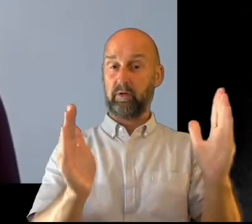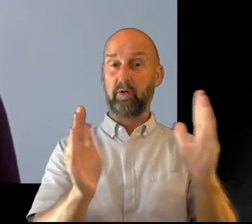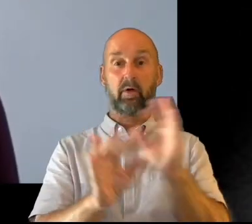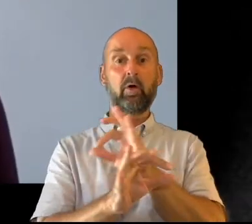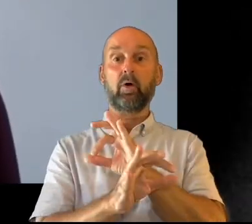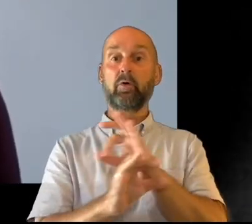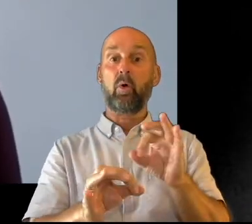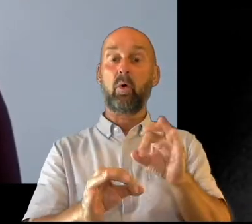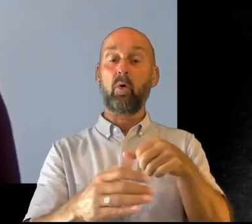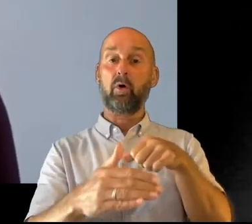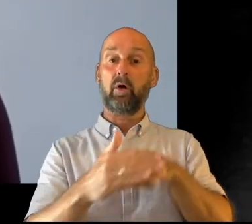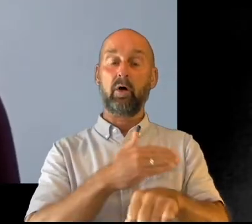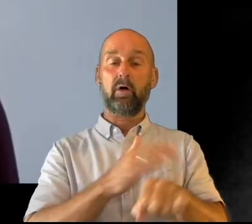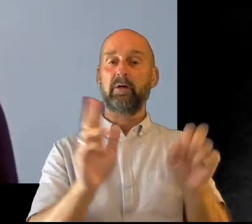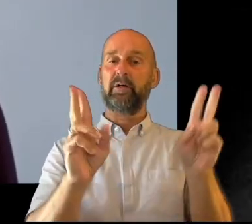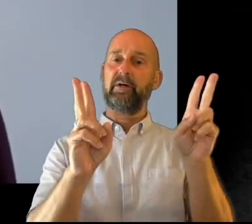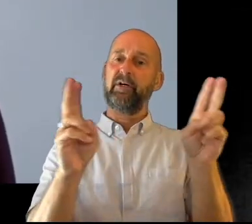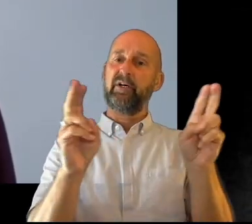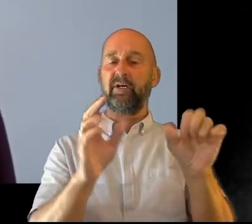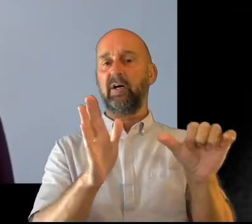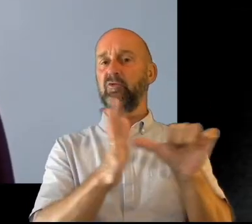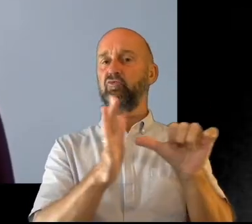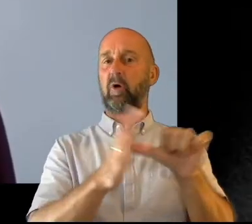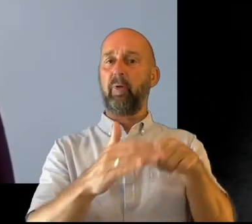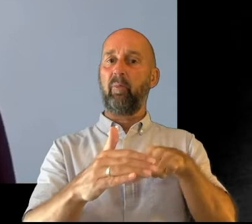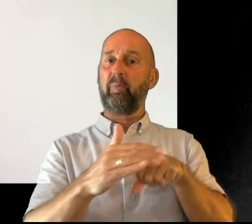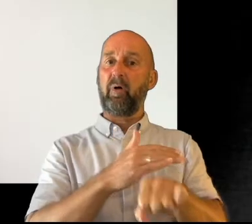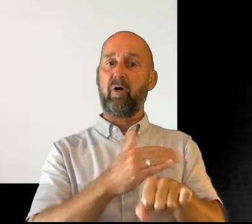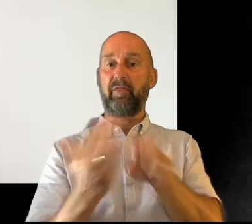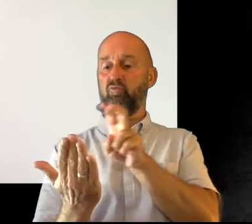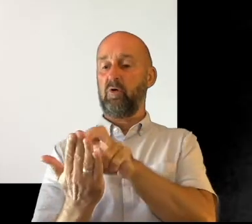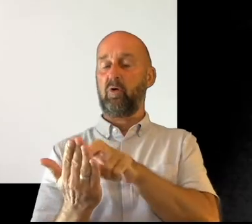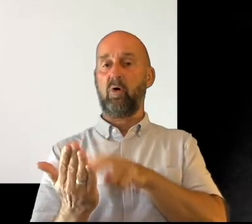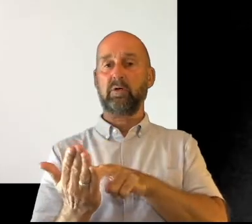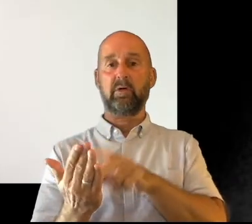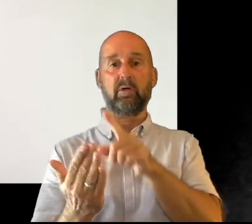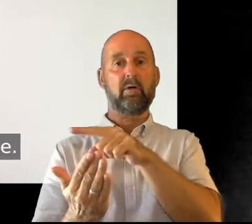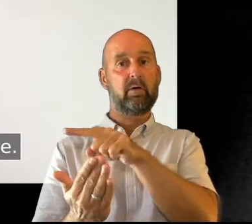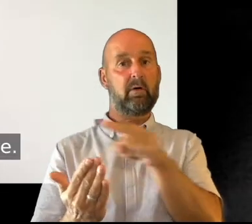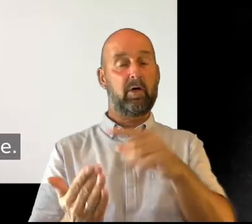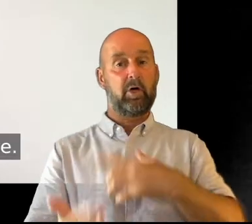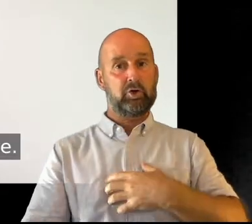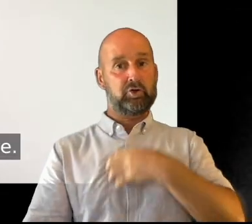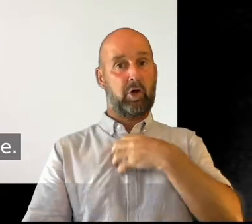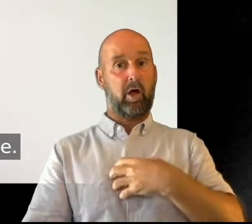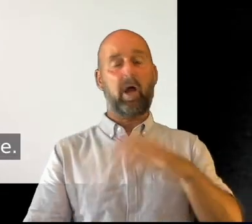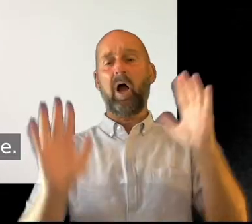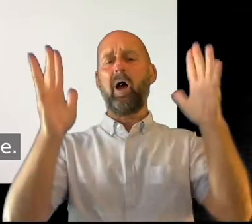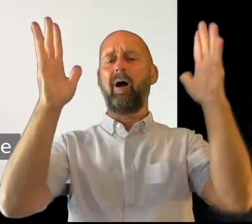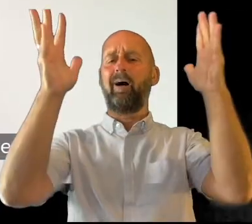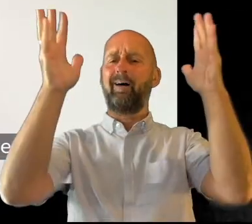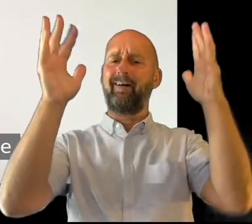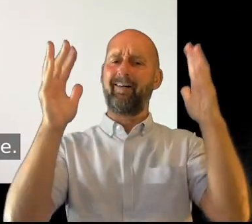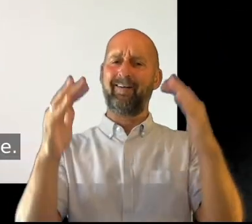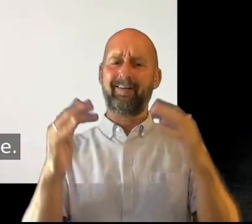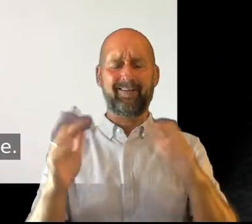live troubled births have been recorded. There's a sense of shock, and delighted applause in the